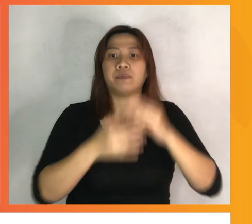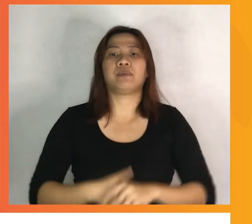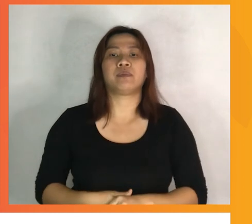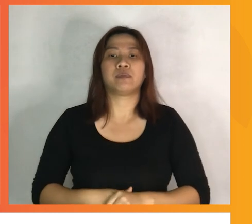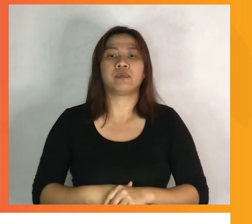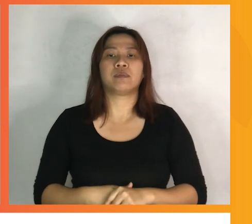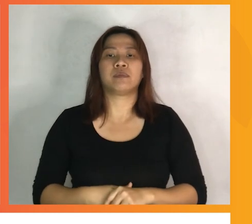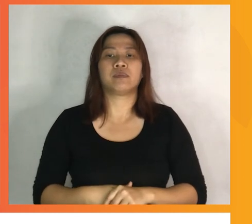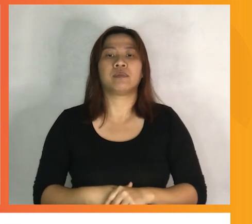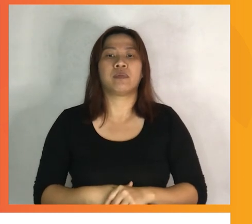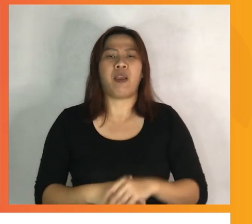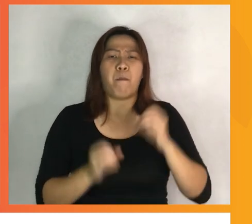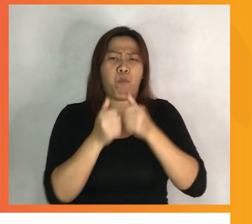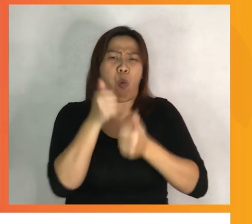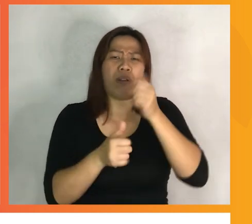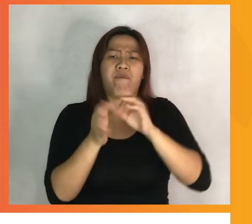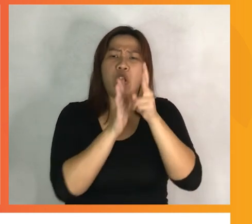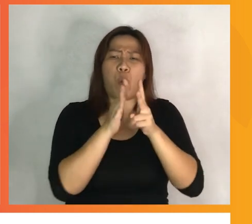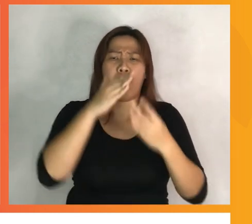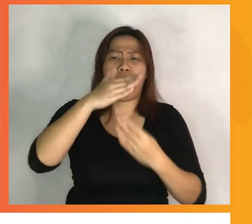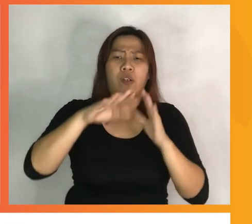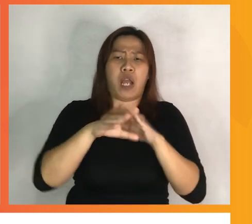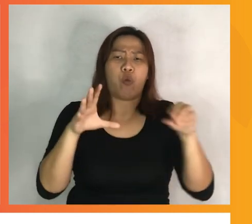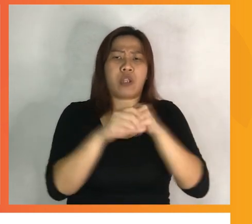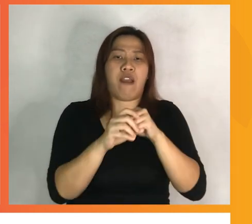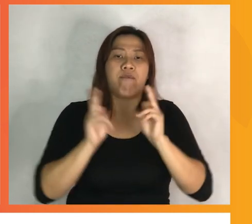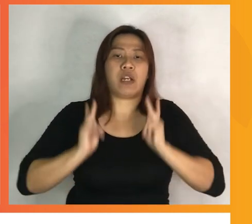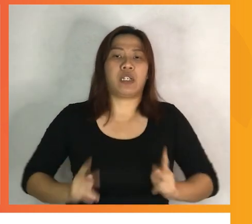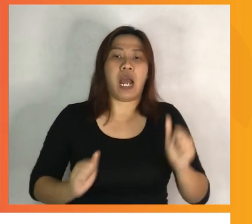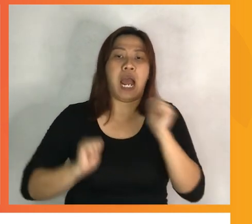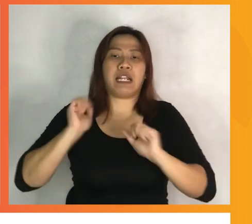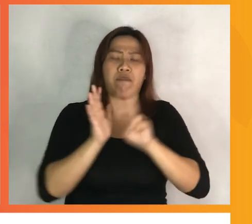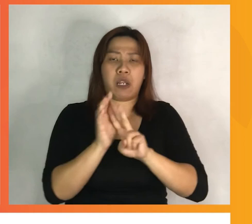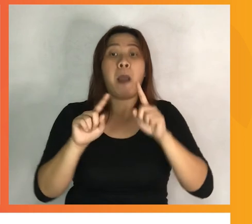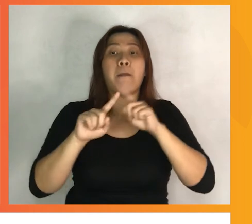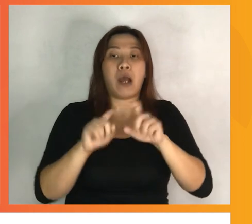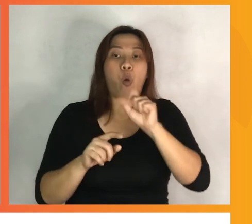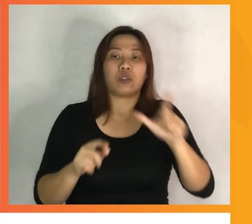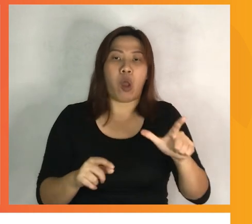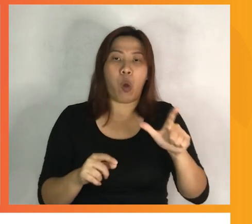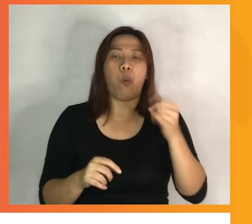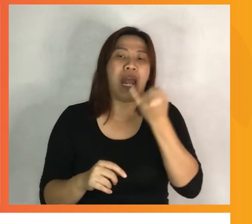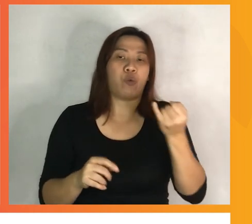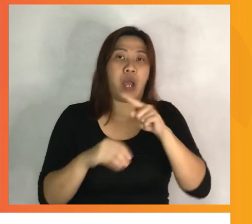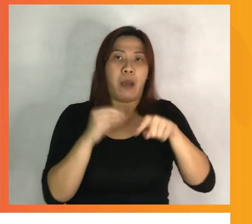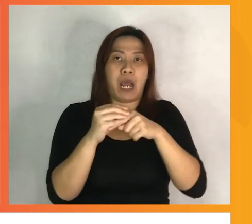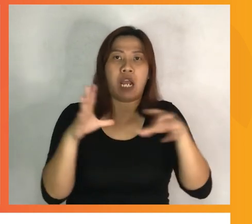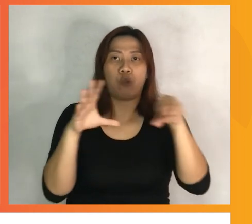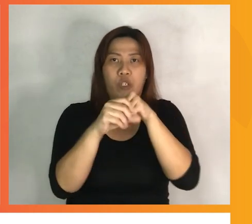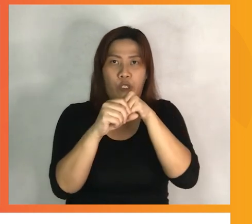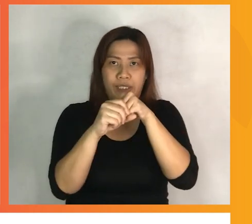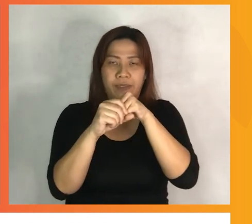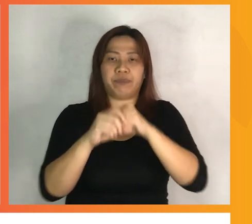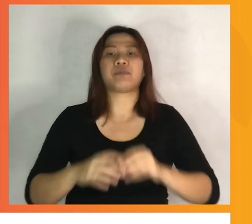information, most of it video based on inclusive physical activity, but also